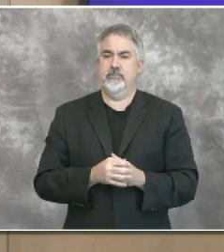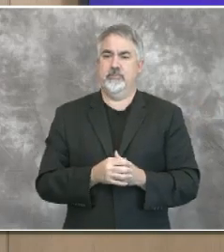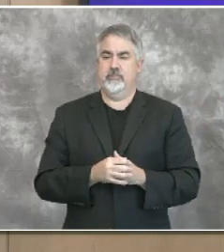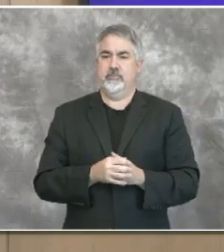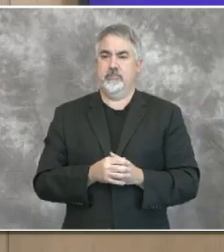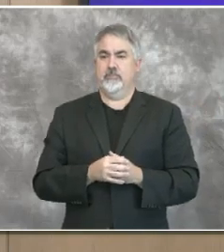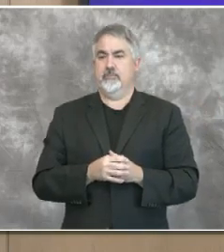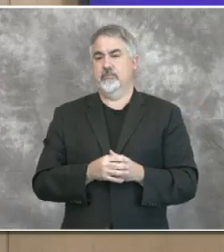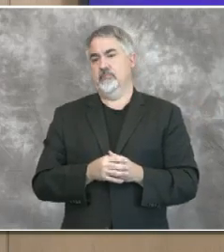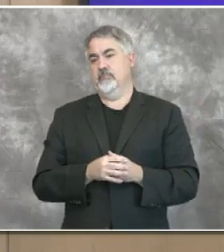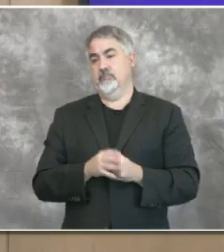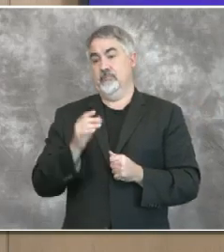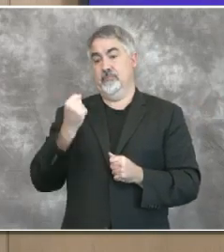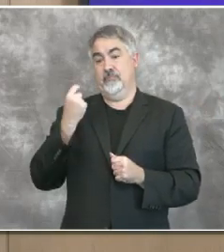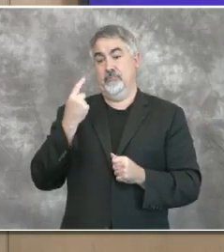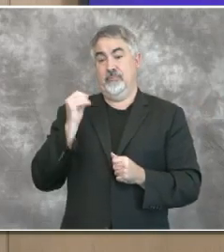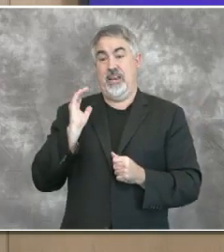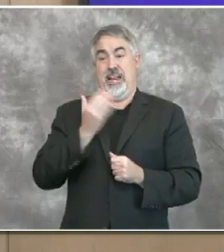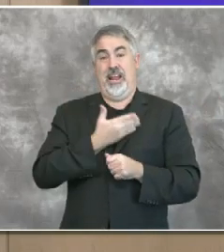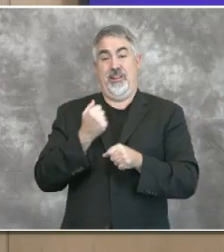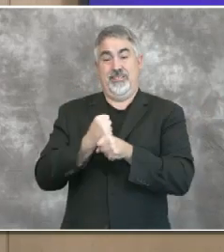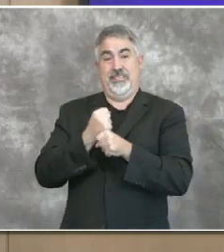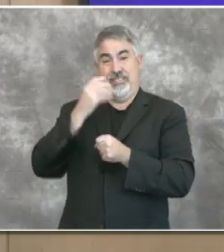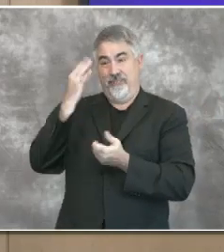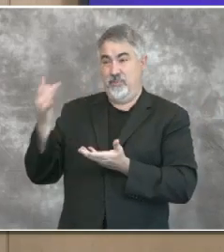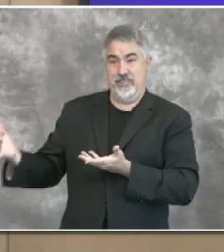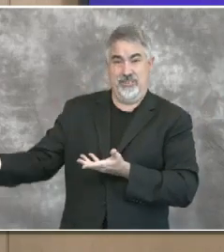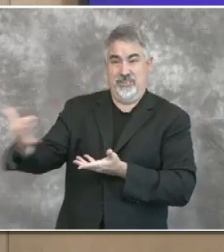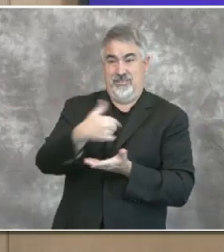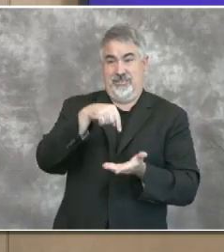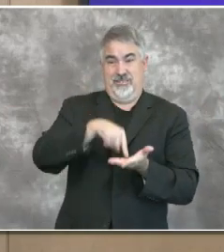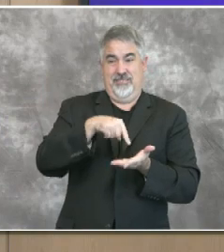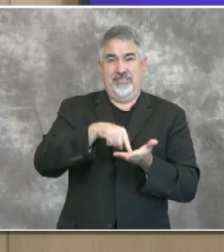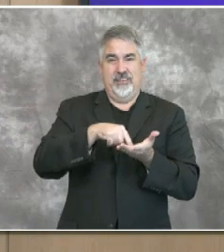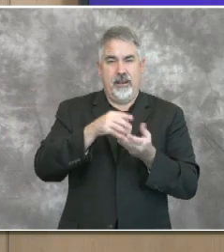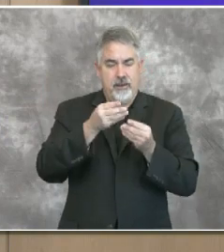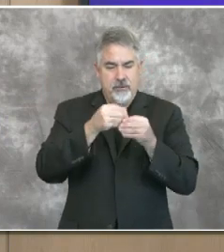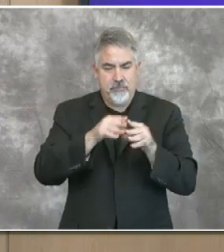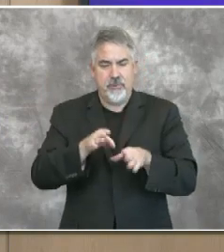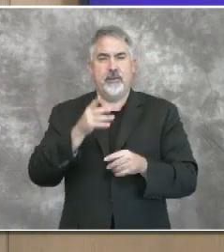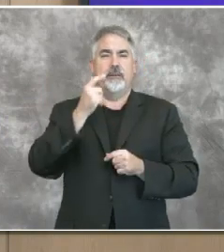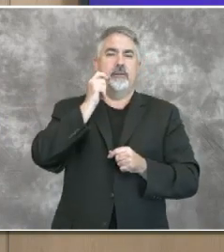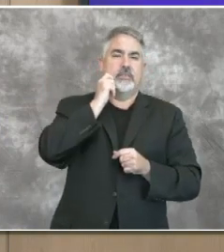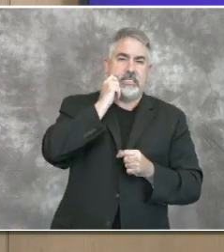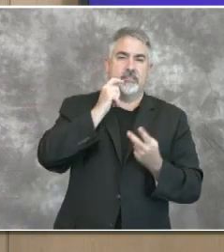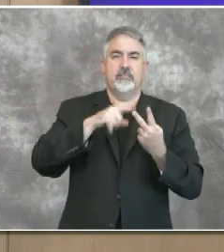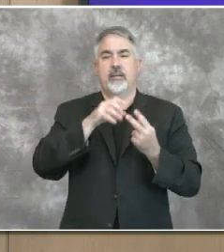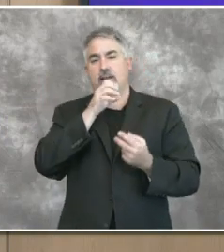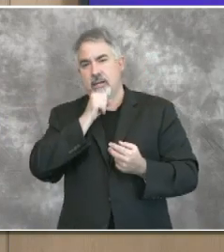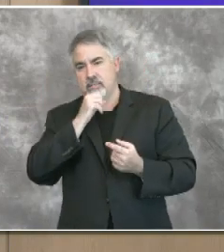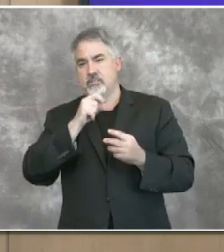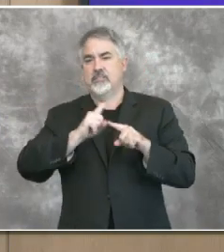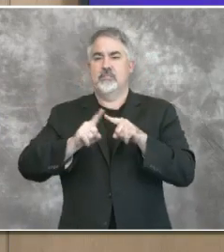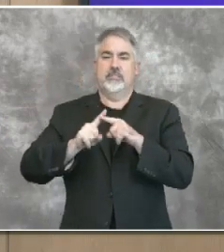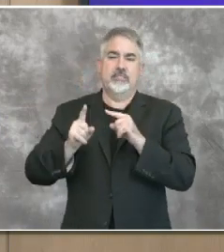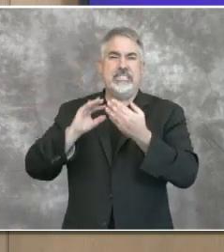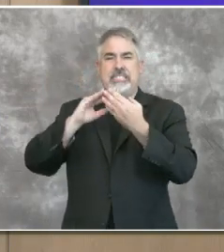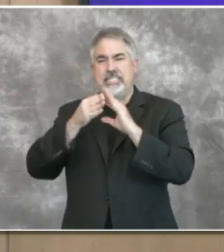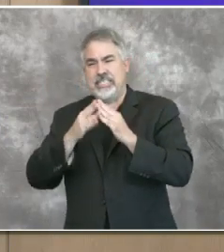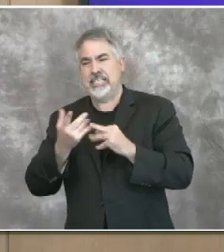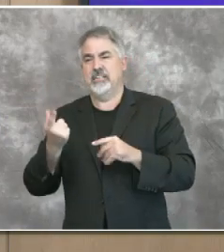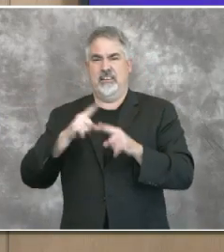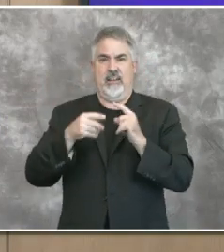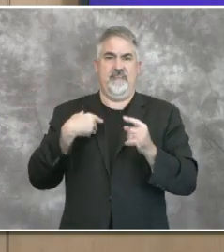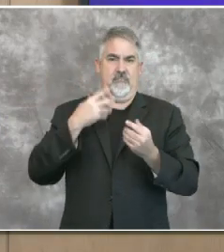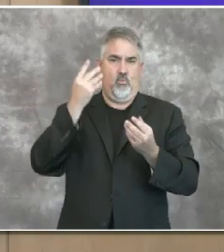that be the data we're able to break down by race or gender or ethnicity, the data we're able to break down by city or jurisdiction, in an